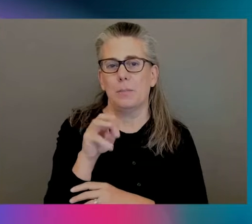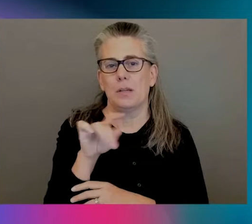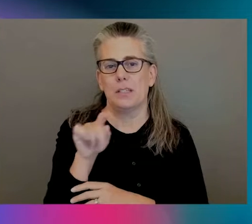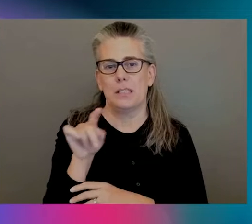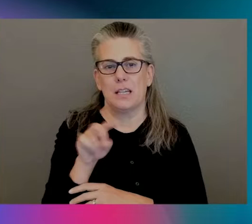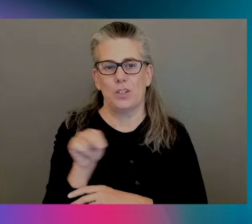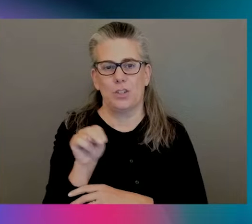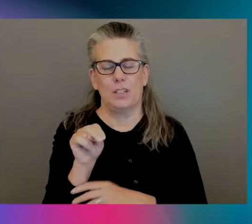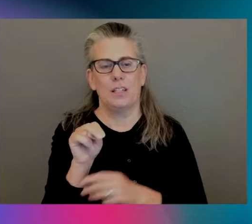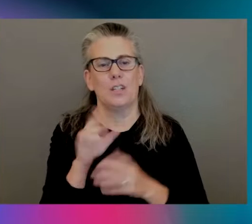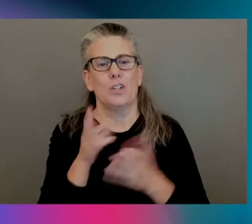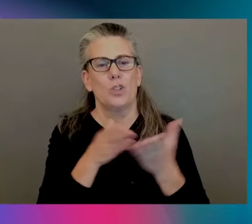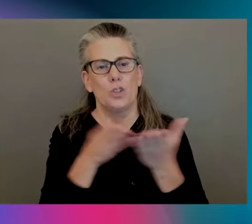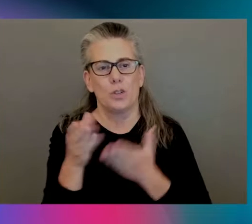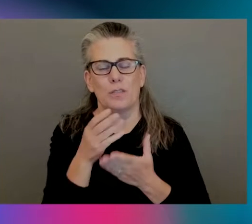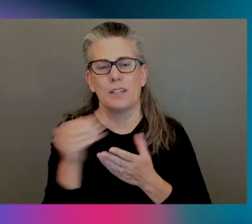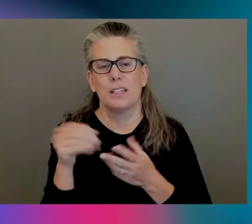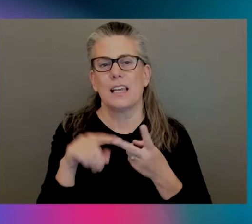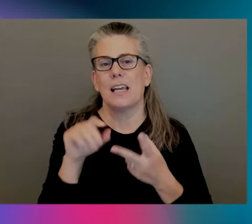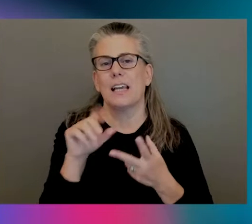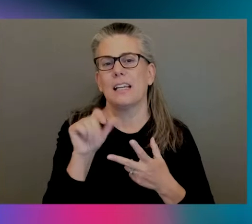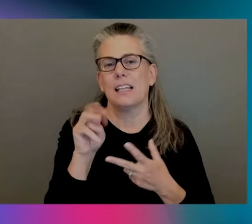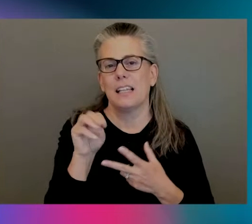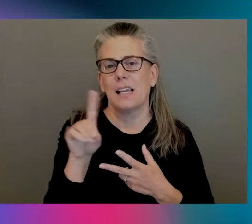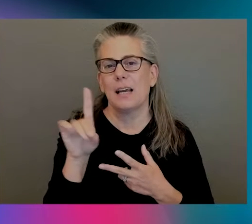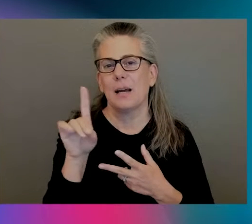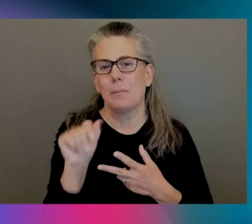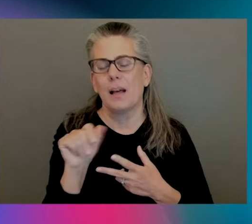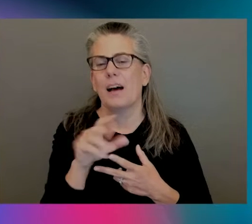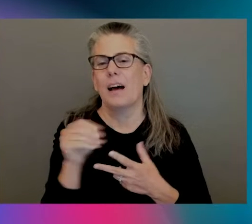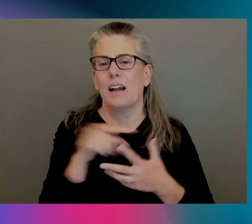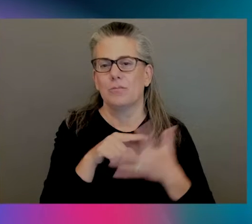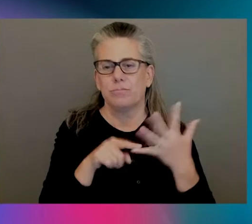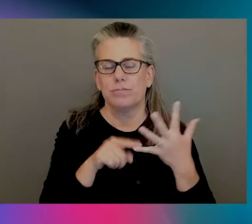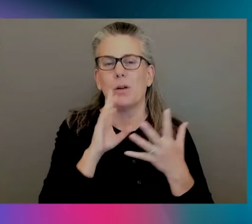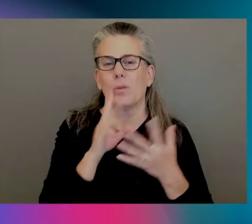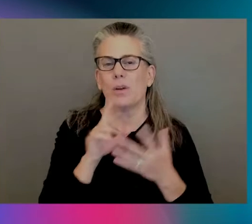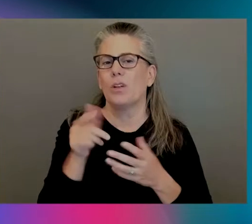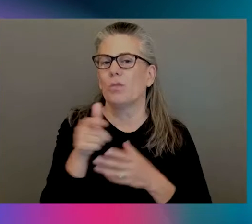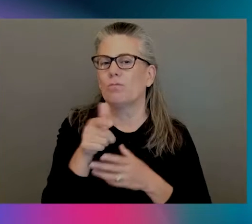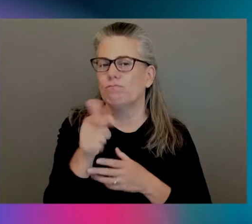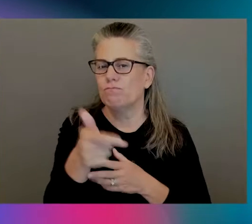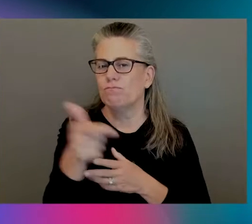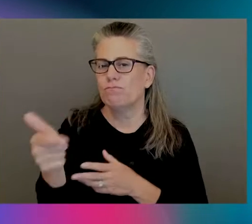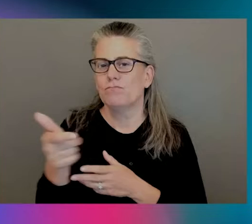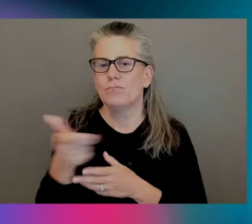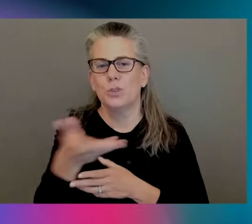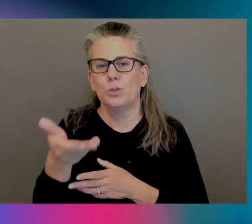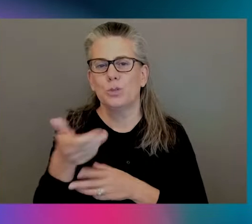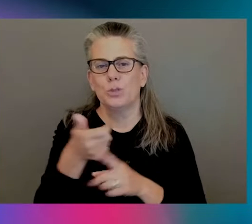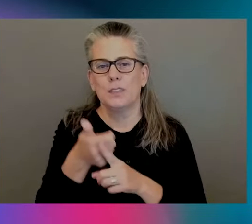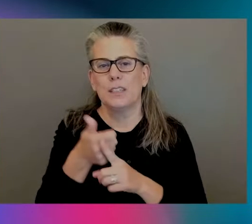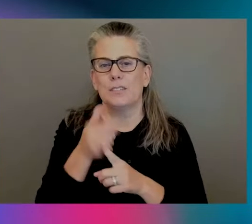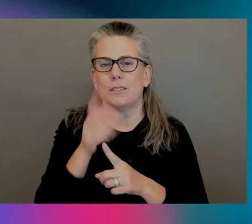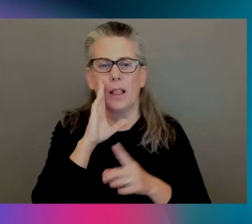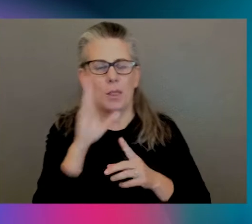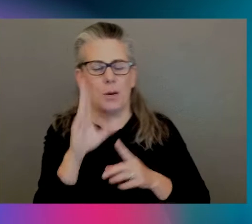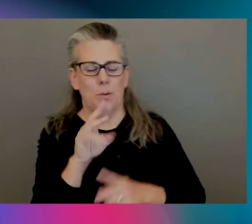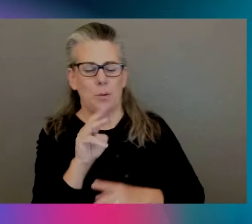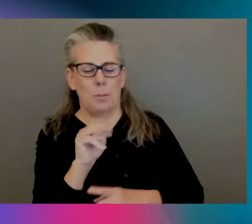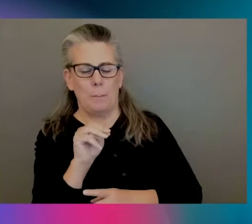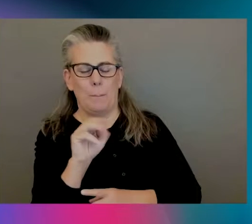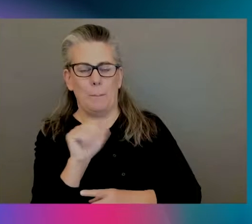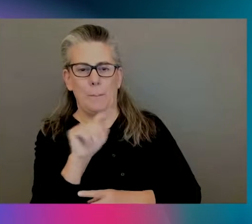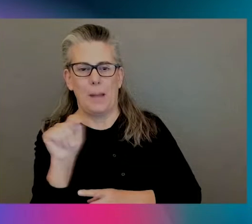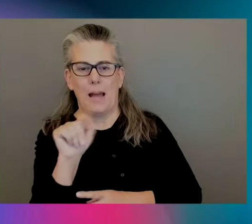with that, we have our guest, Matt and Shreyas. Why don't you introduce yourself? Yeah, hi. My name is Matt Nightingale. I'm a startup solutions architect